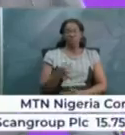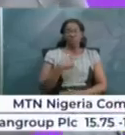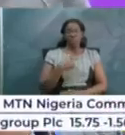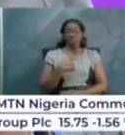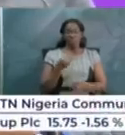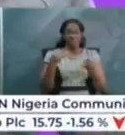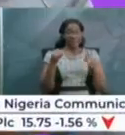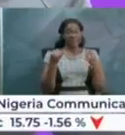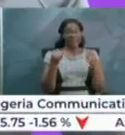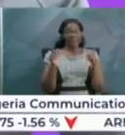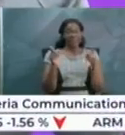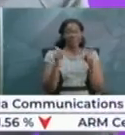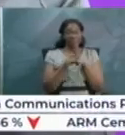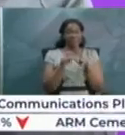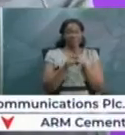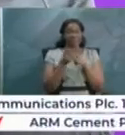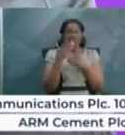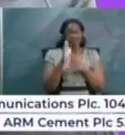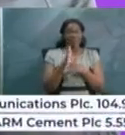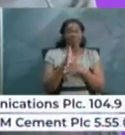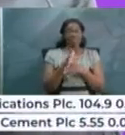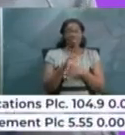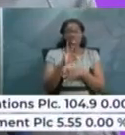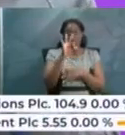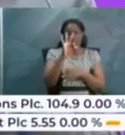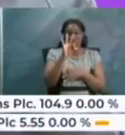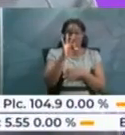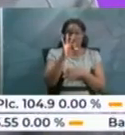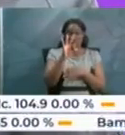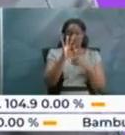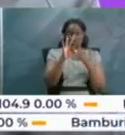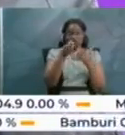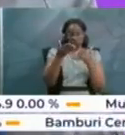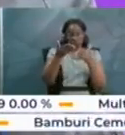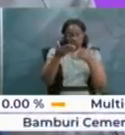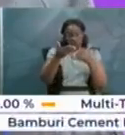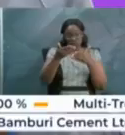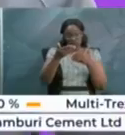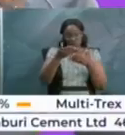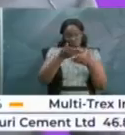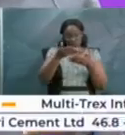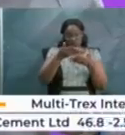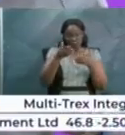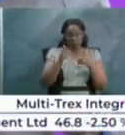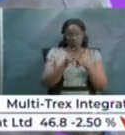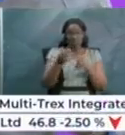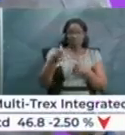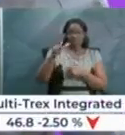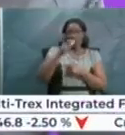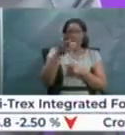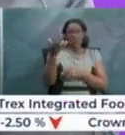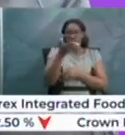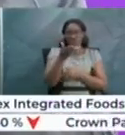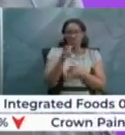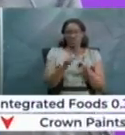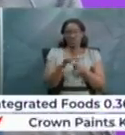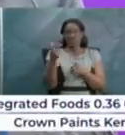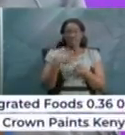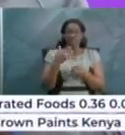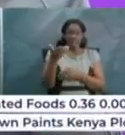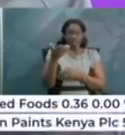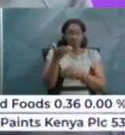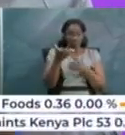also. The masks are 3-ply. But also you can add a filter. So there are masks without the filter, and there are some with a